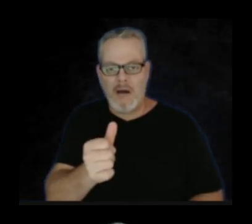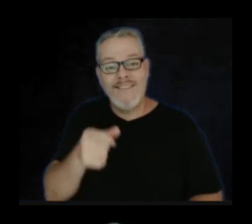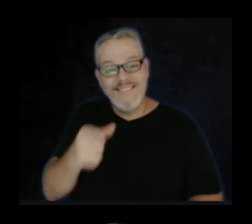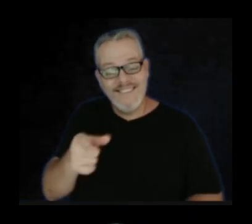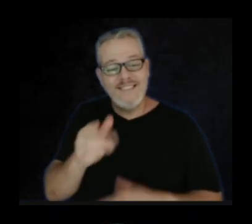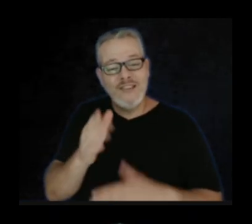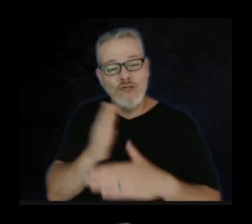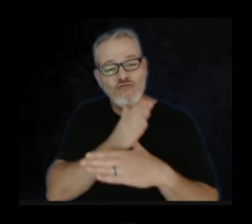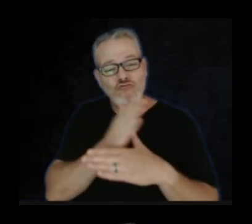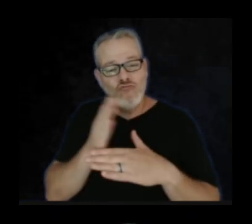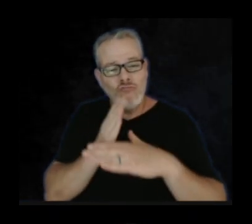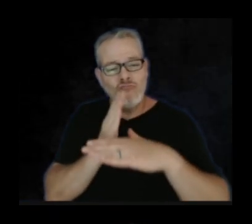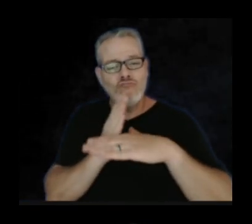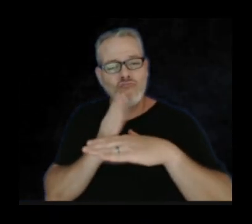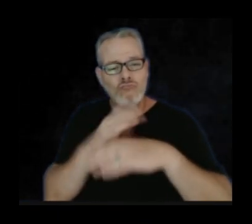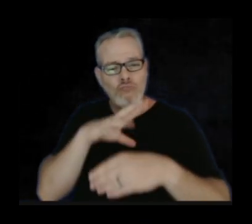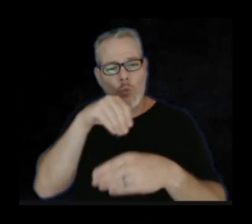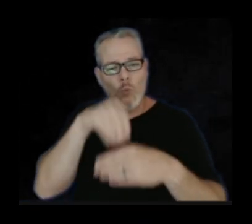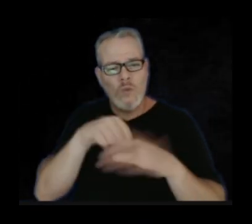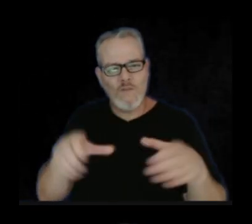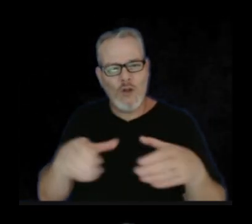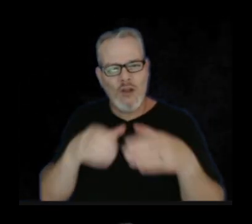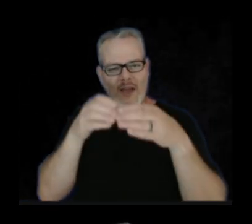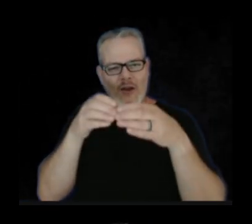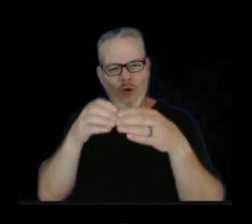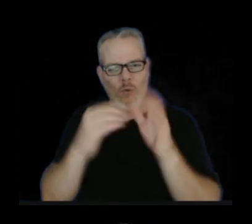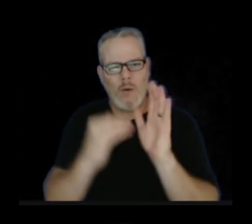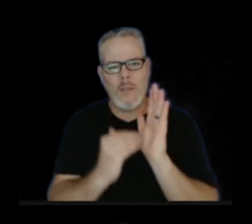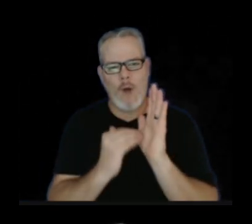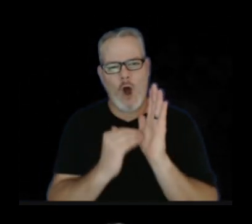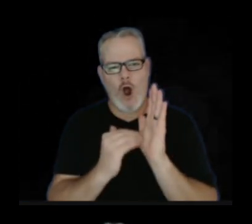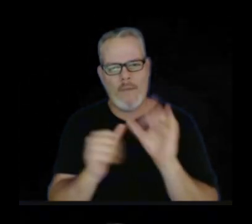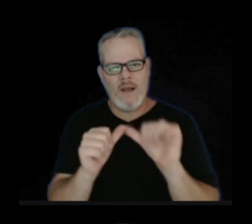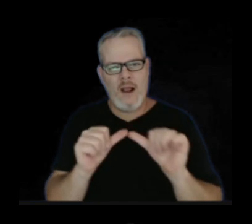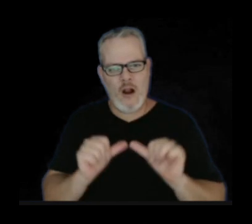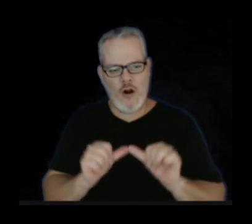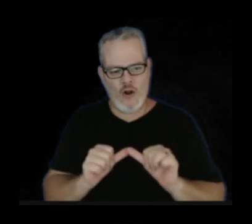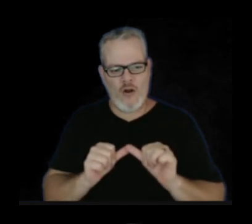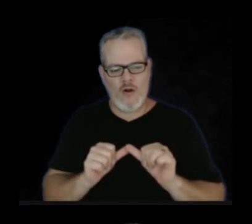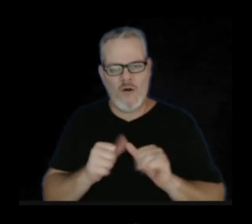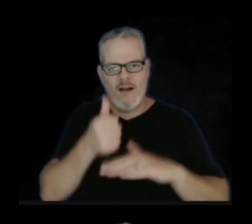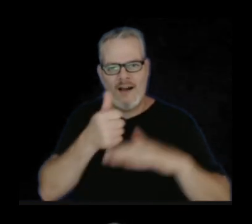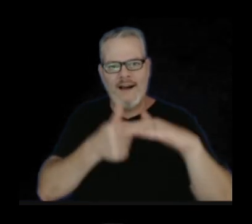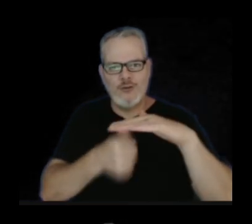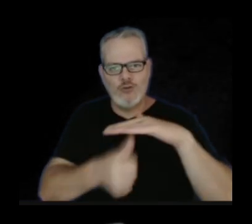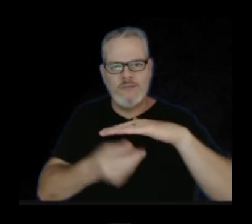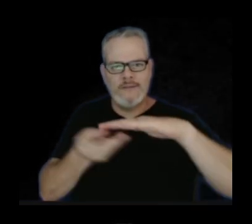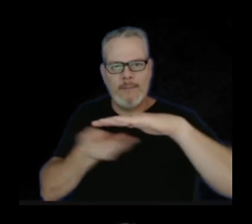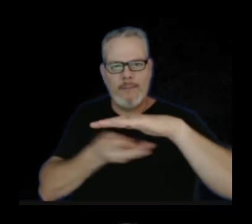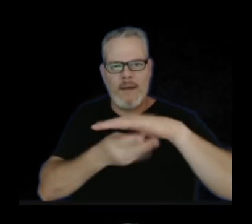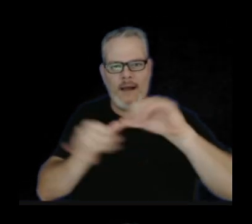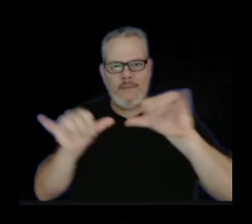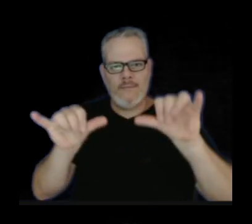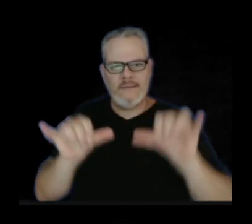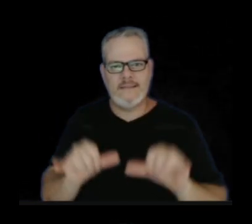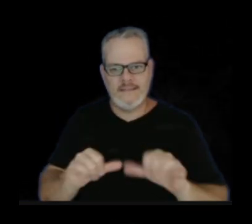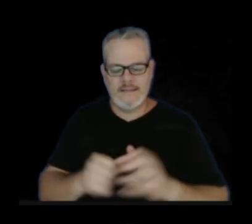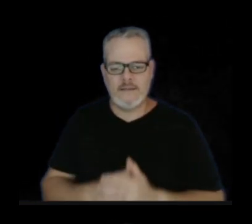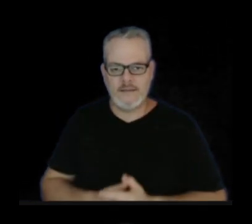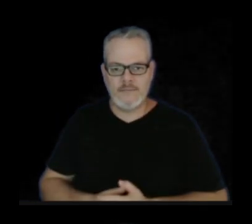the volcano itself, but near the bottom of it, which is below the magma system. So that's